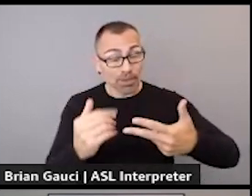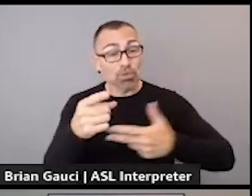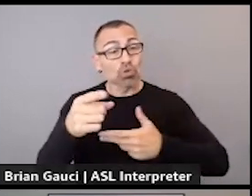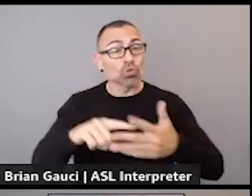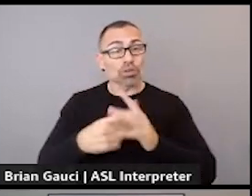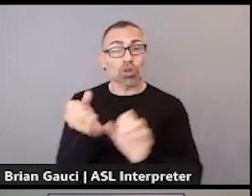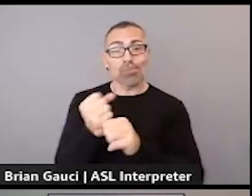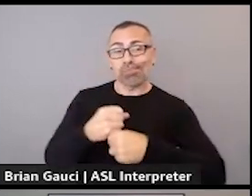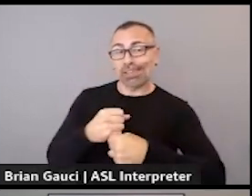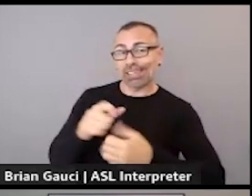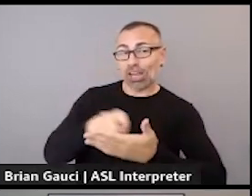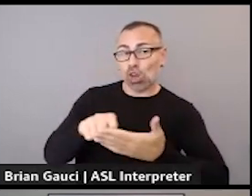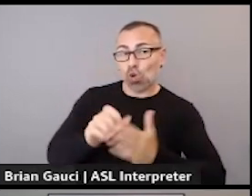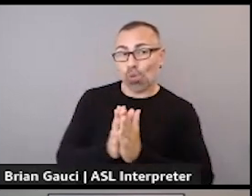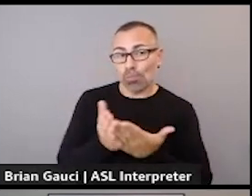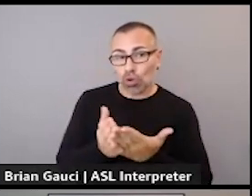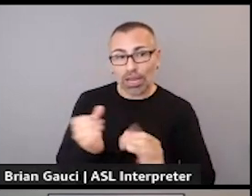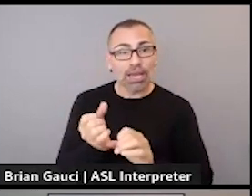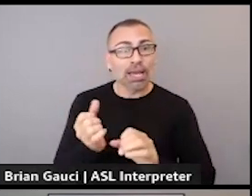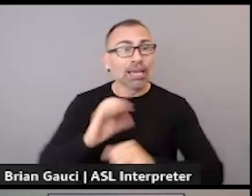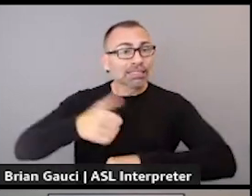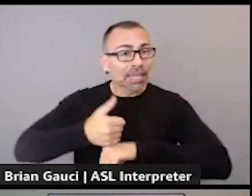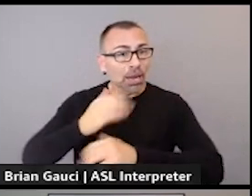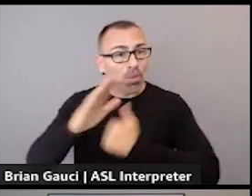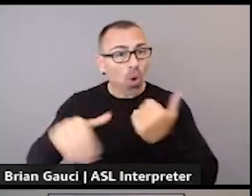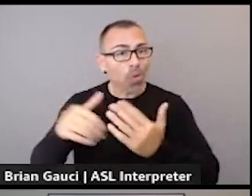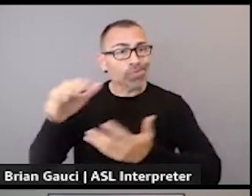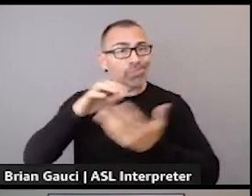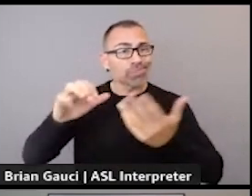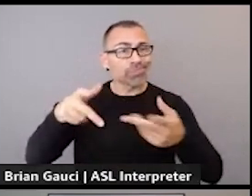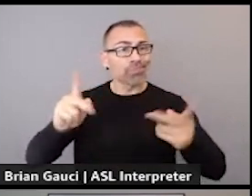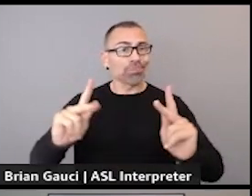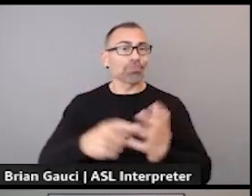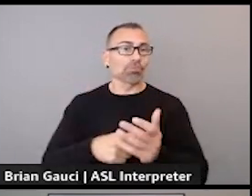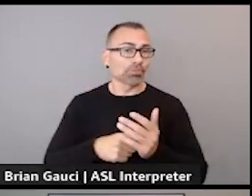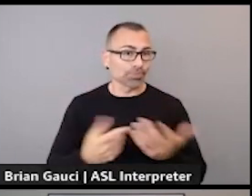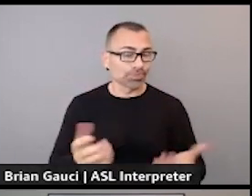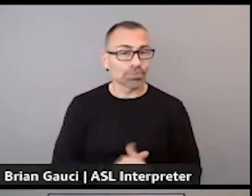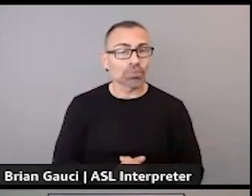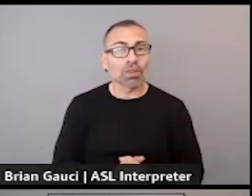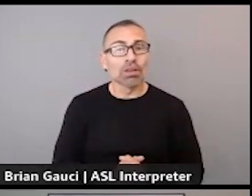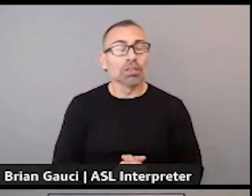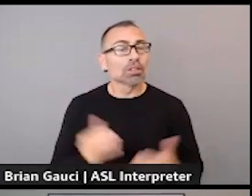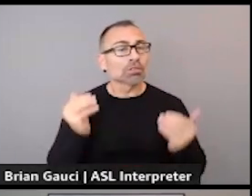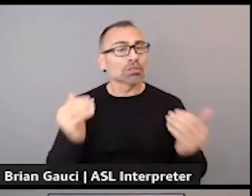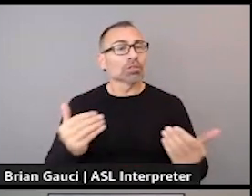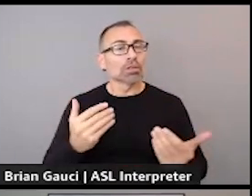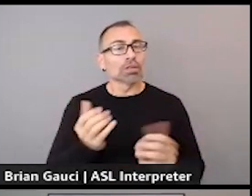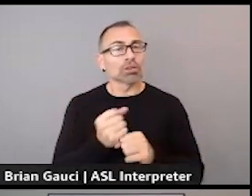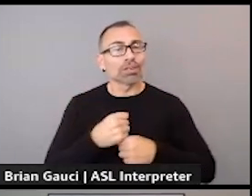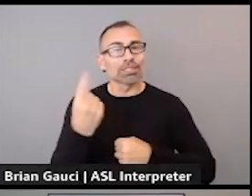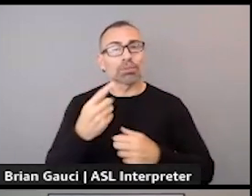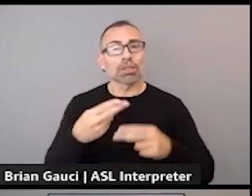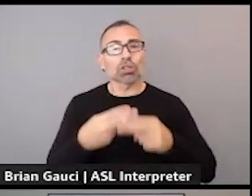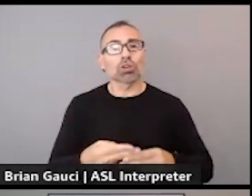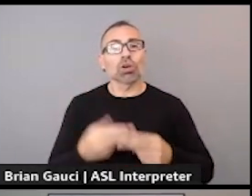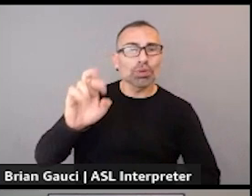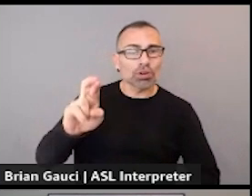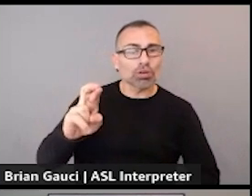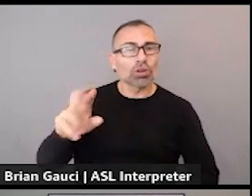I think we've got a lot of we're live. We've got a lot of Sure. People asking questions. Some of them very conceptual. You care if we just sort of